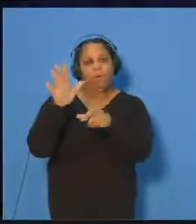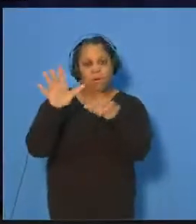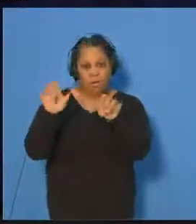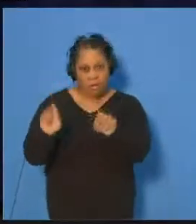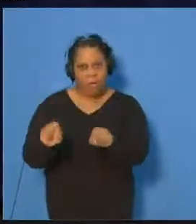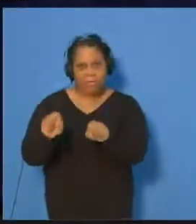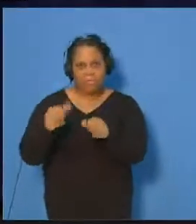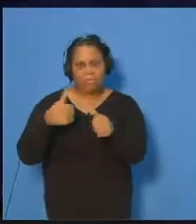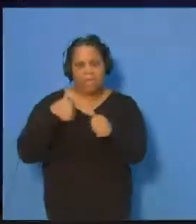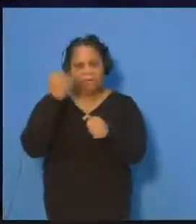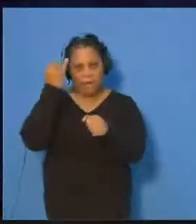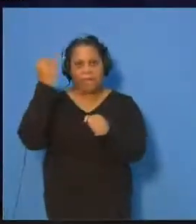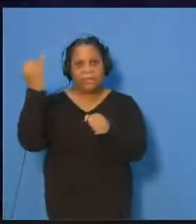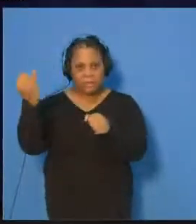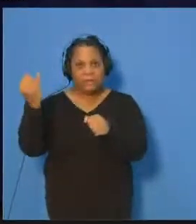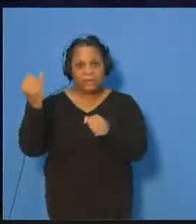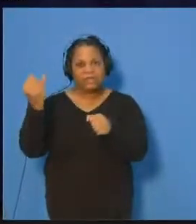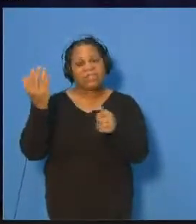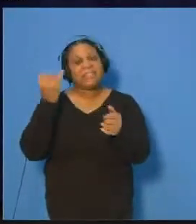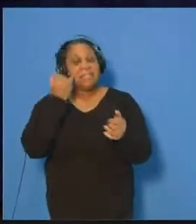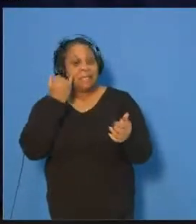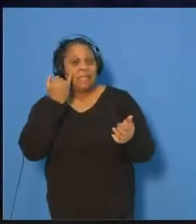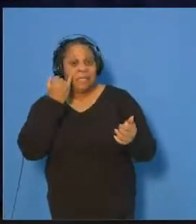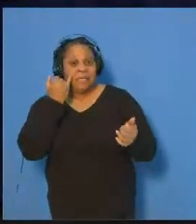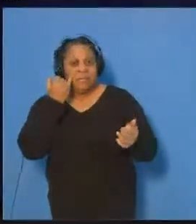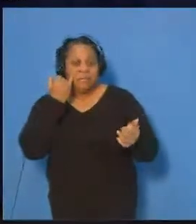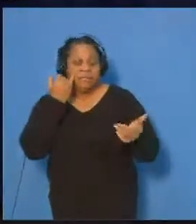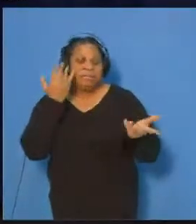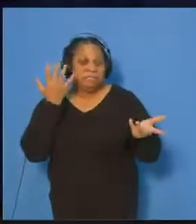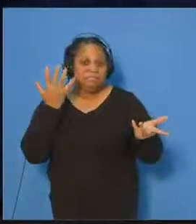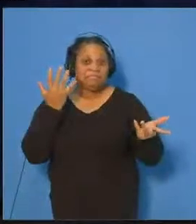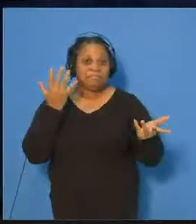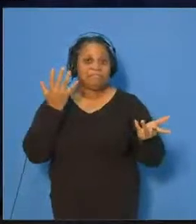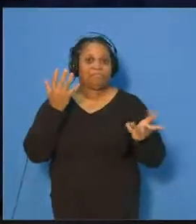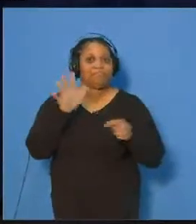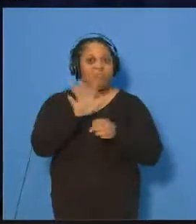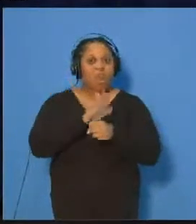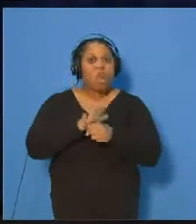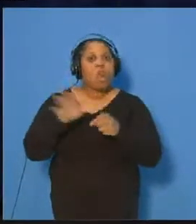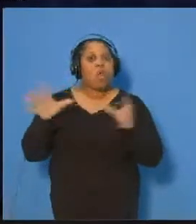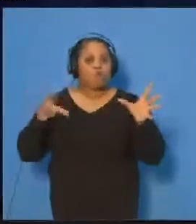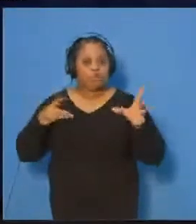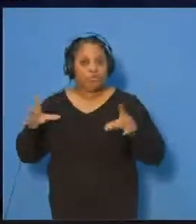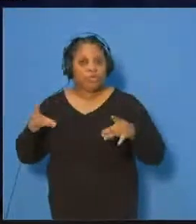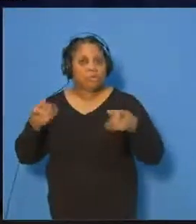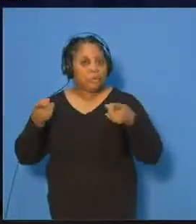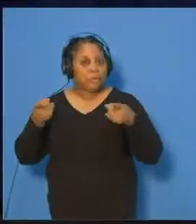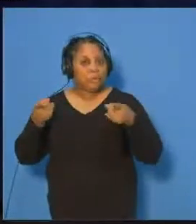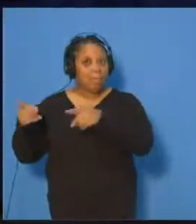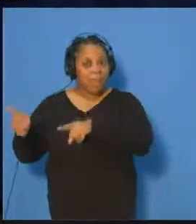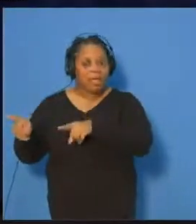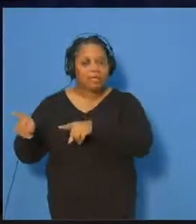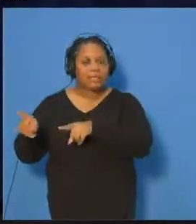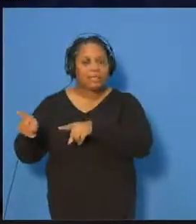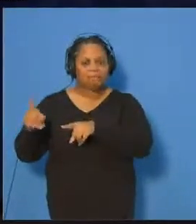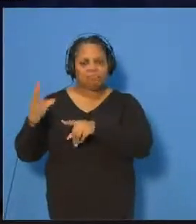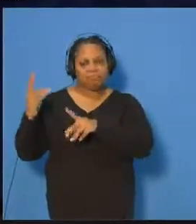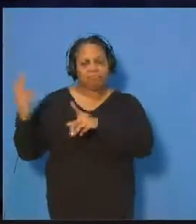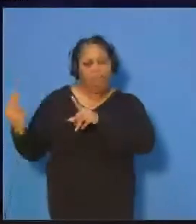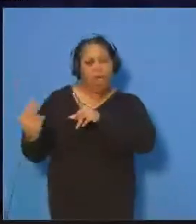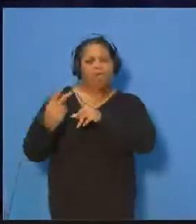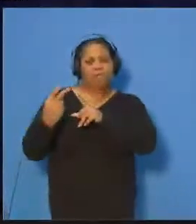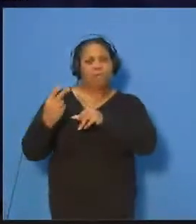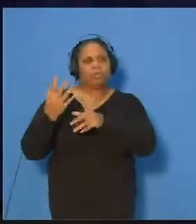can actually have an idea as to whether or not there is local transmission which is taking place. And in our view,